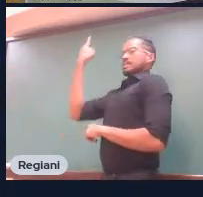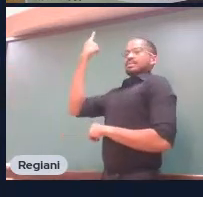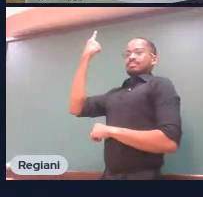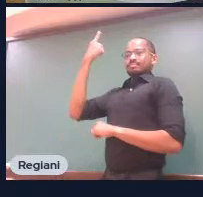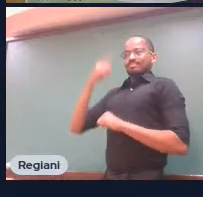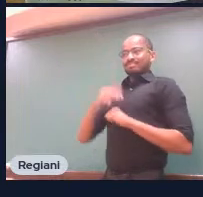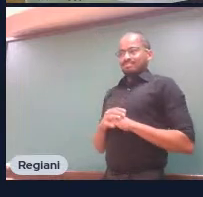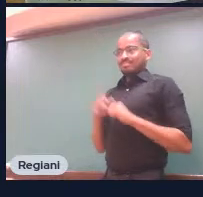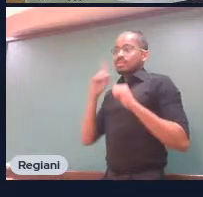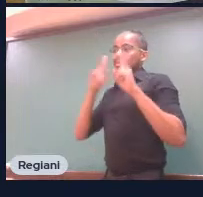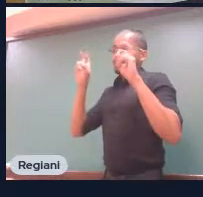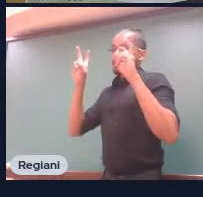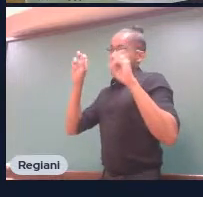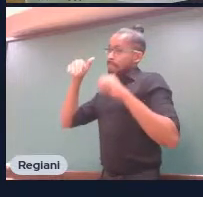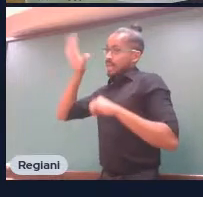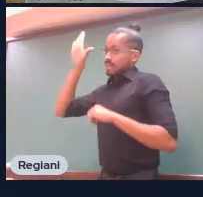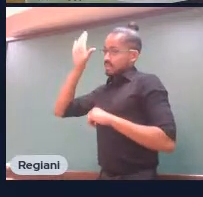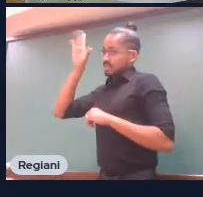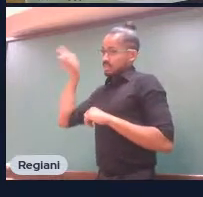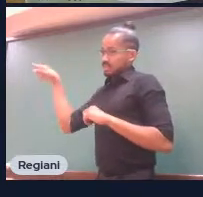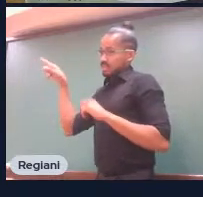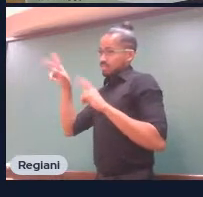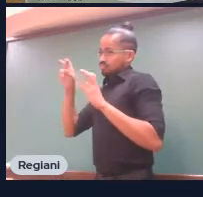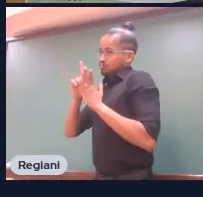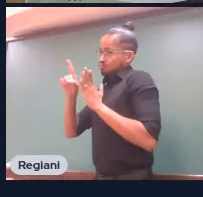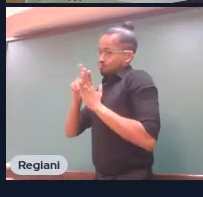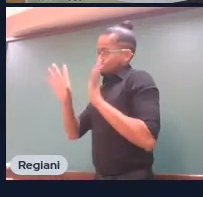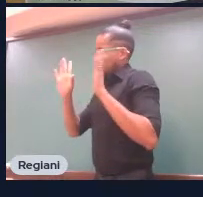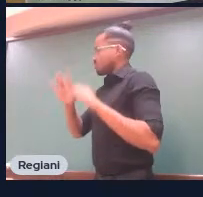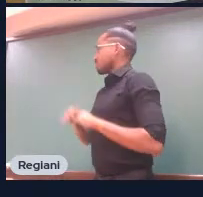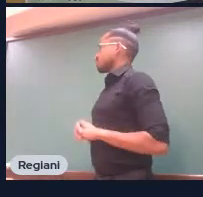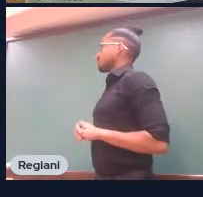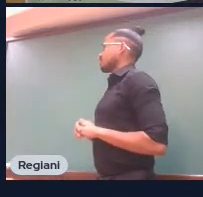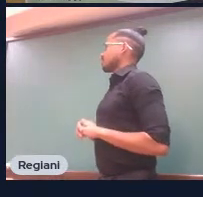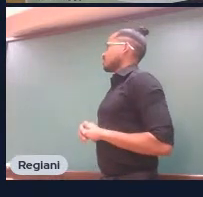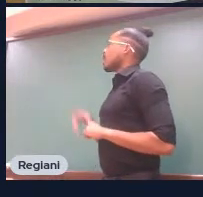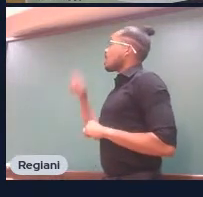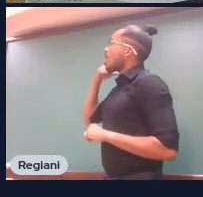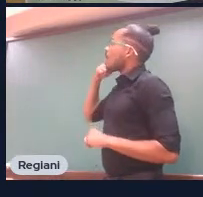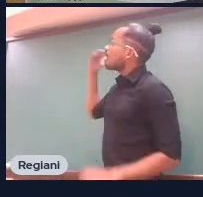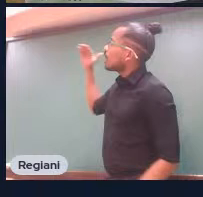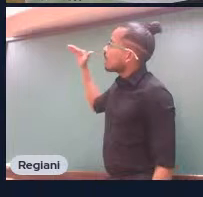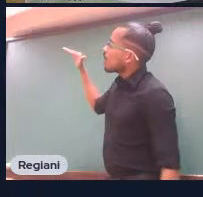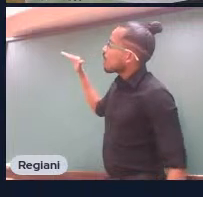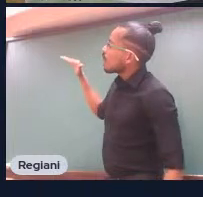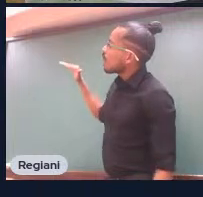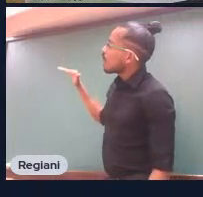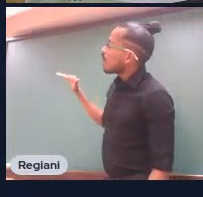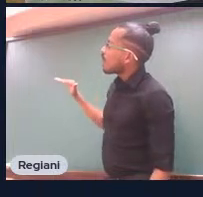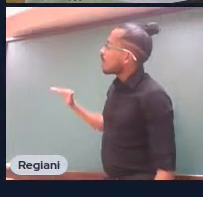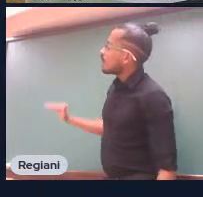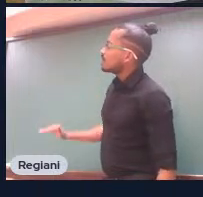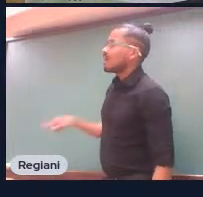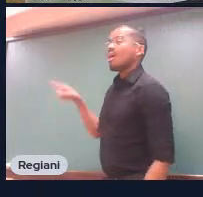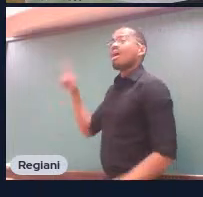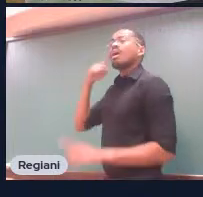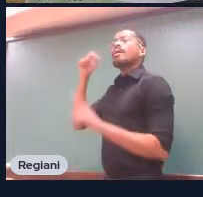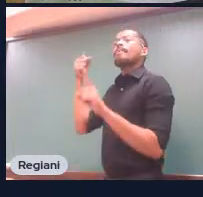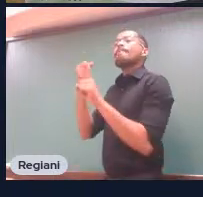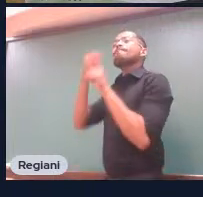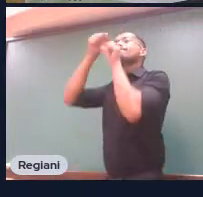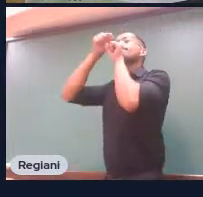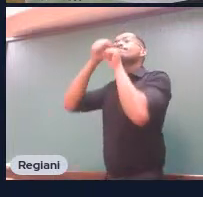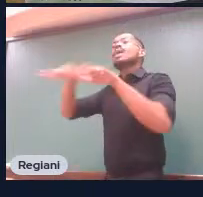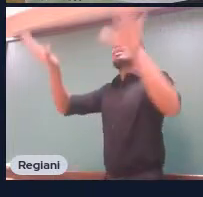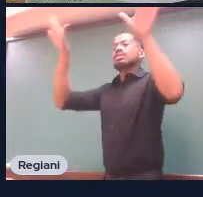from, in the meantime, 30 years ago. This is the rest of the list. This is the impact of